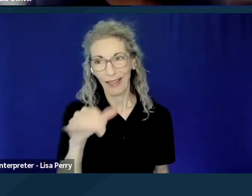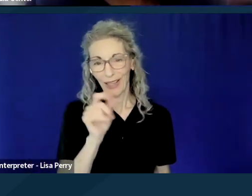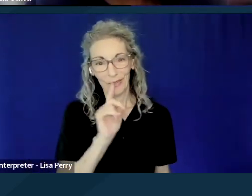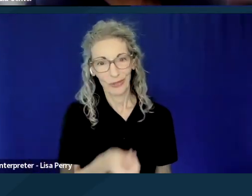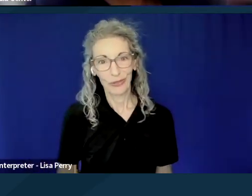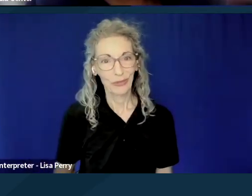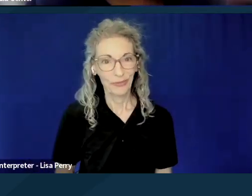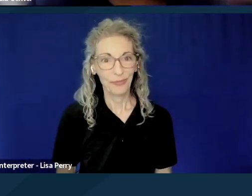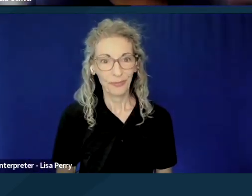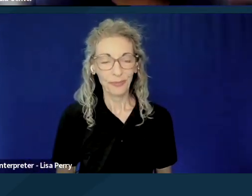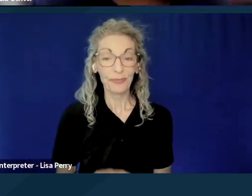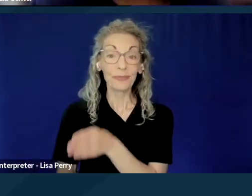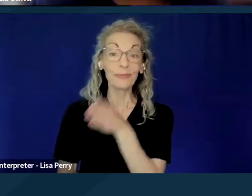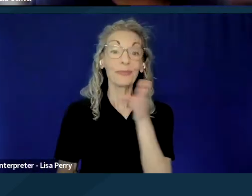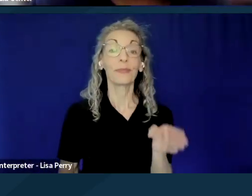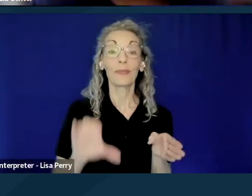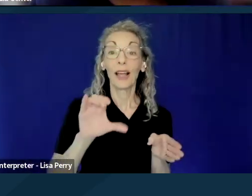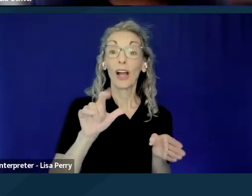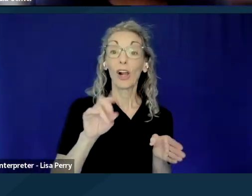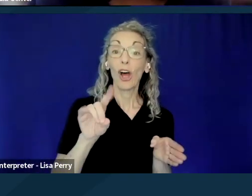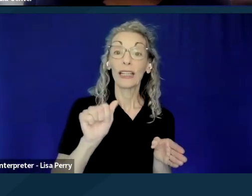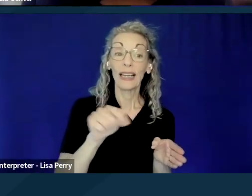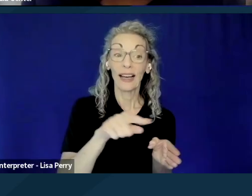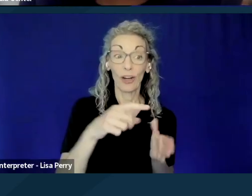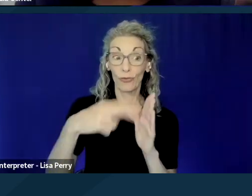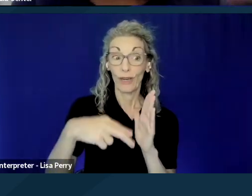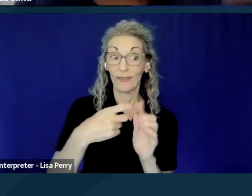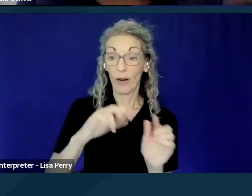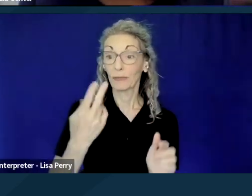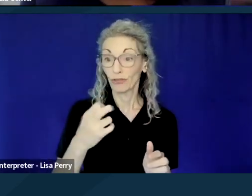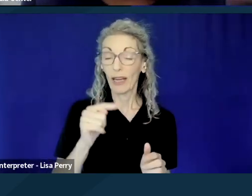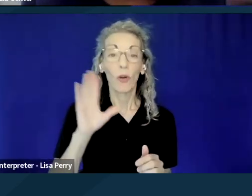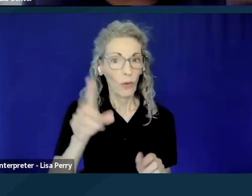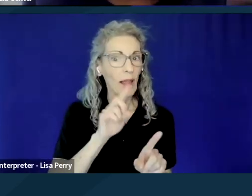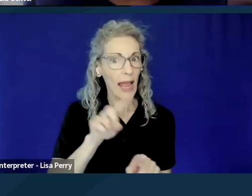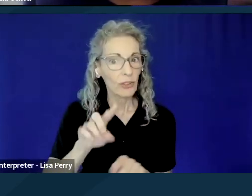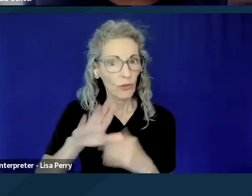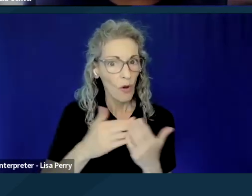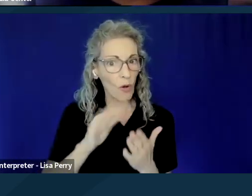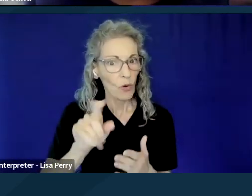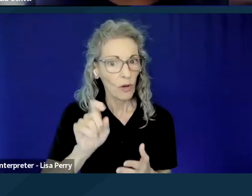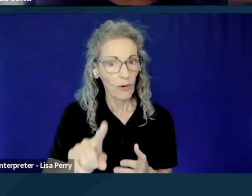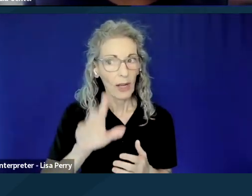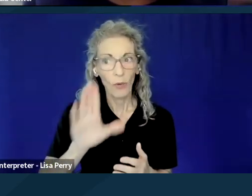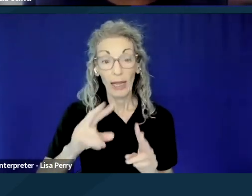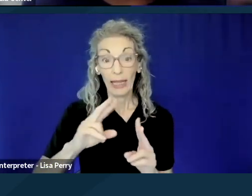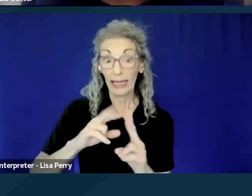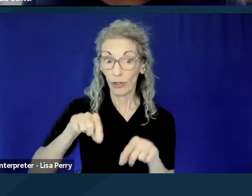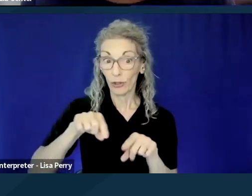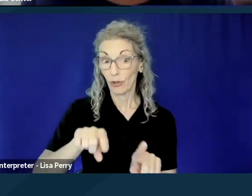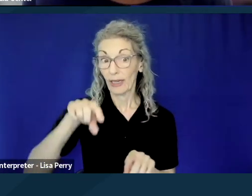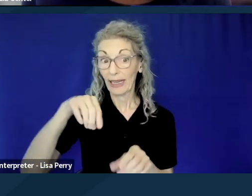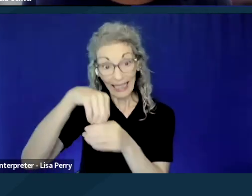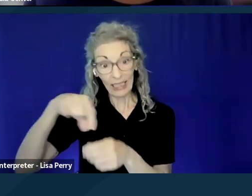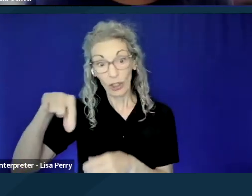This is Claudia. I'm just going to read some items in the chat. We will get to everyone's questions and either in the Q&A or in the